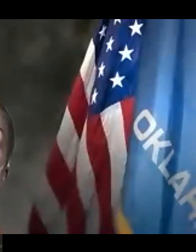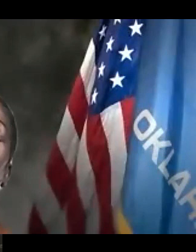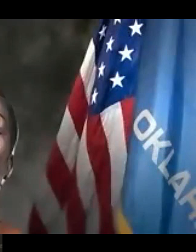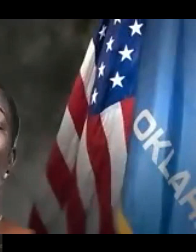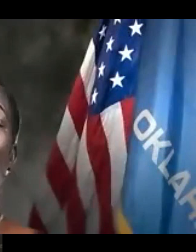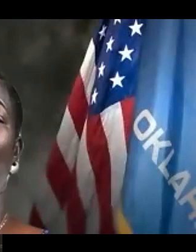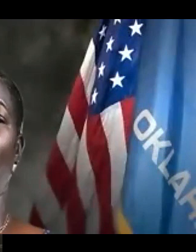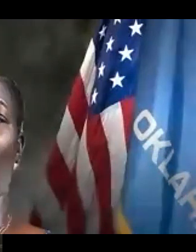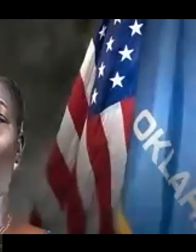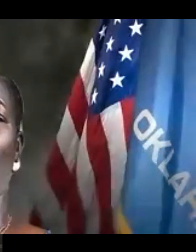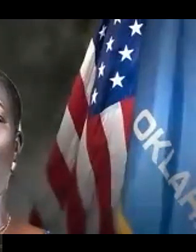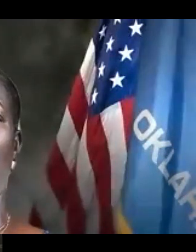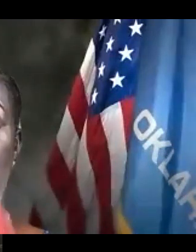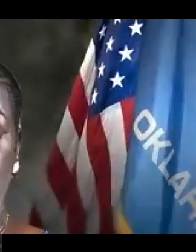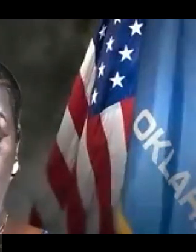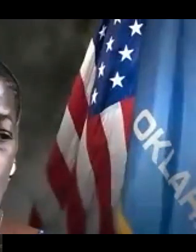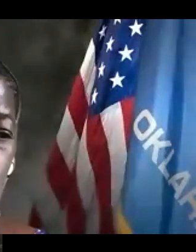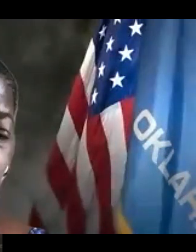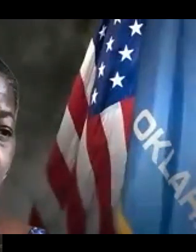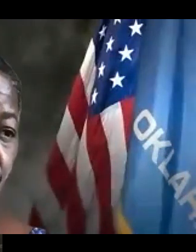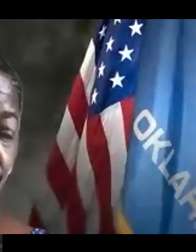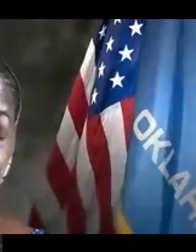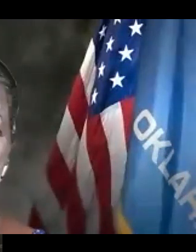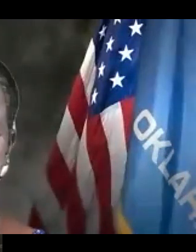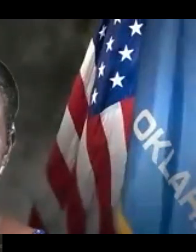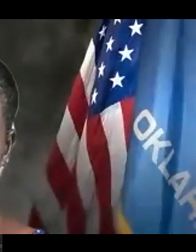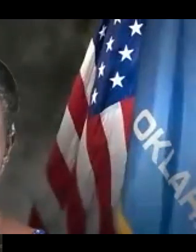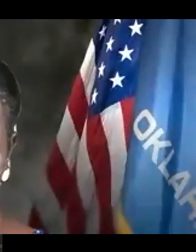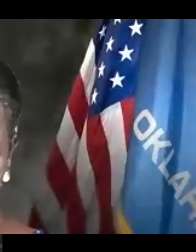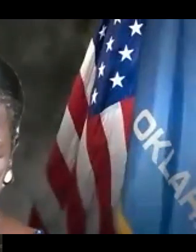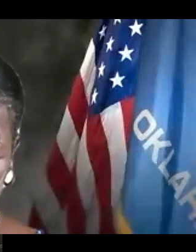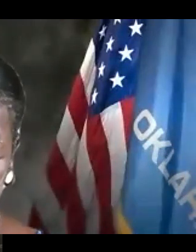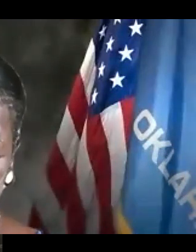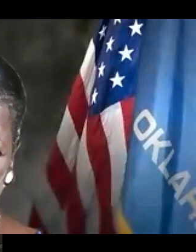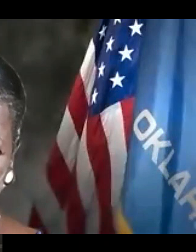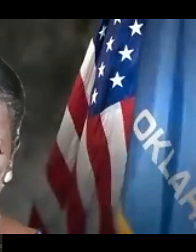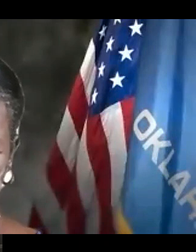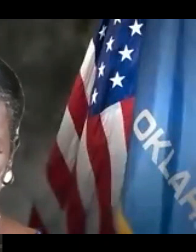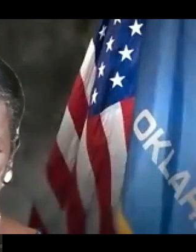Larry. Which MyCare app? There's several to choose from.